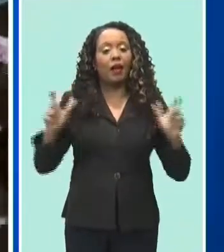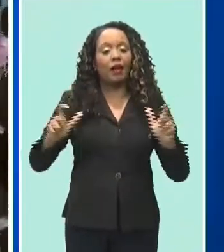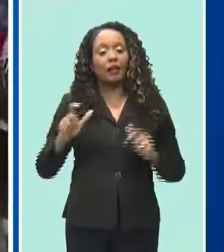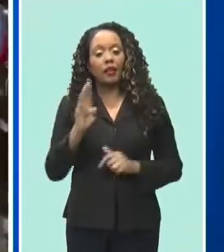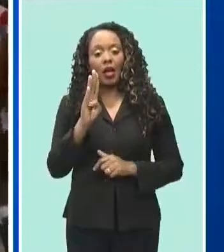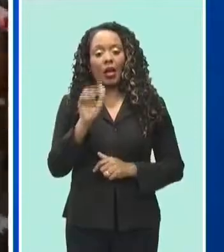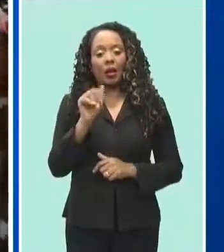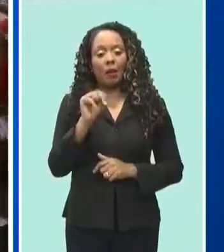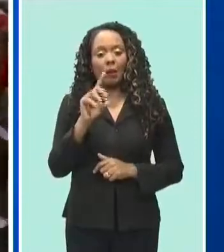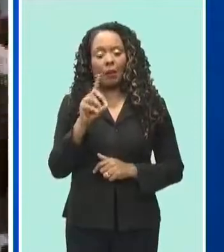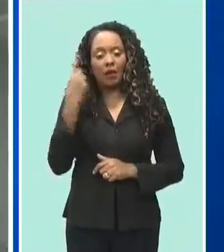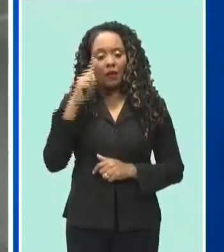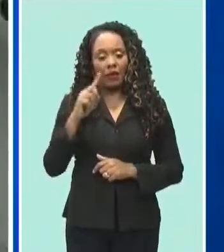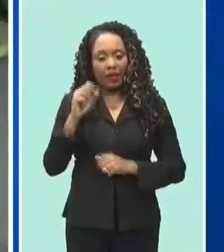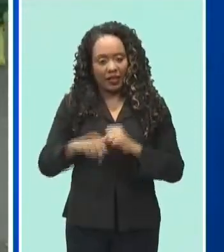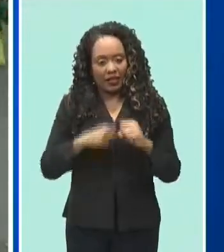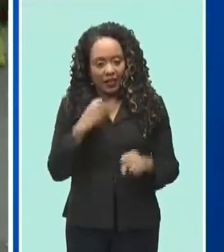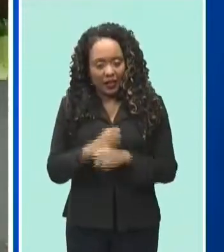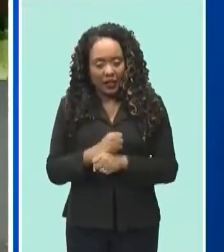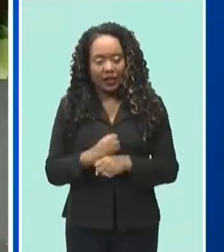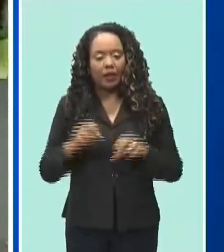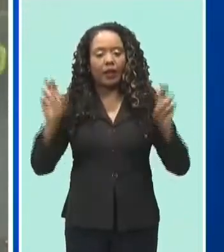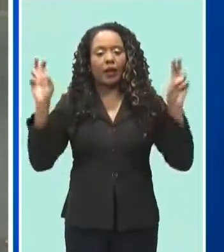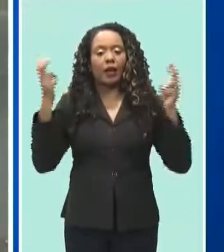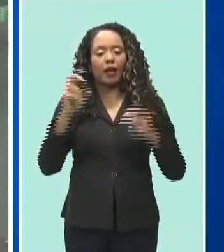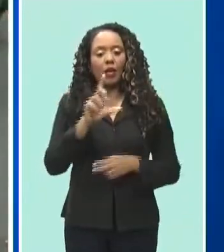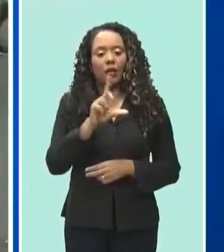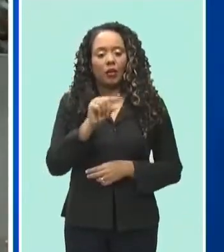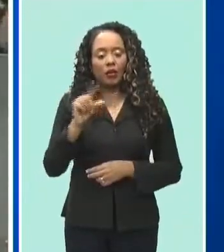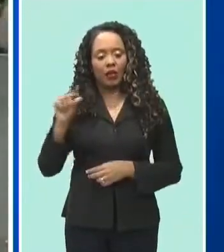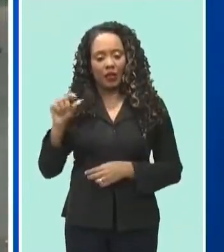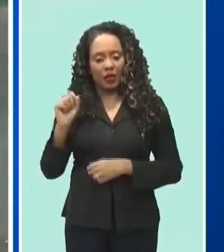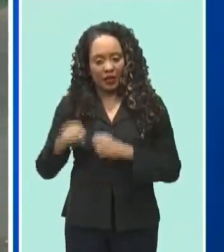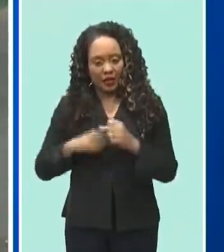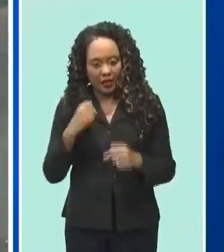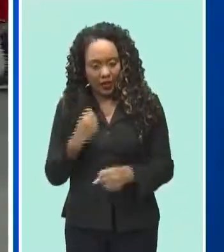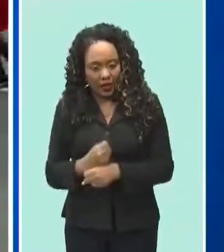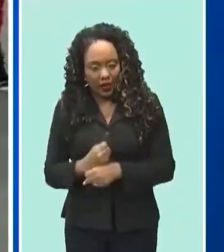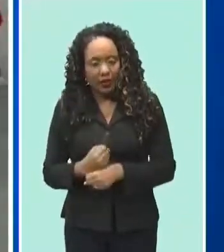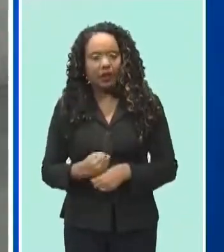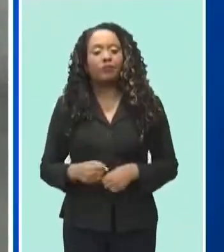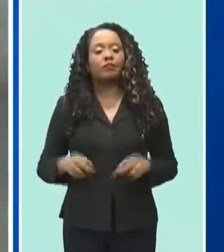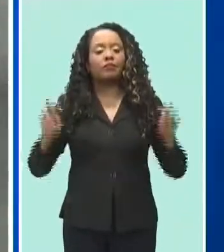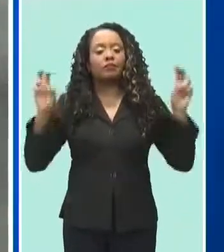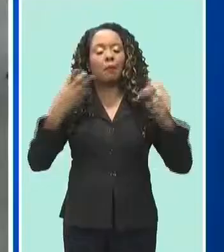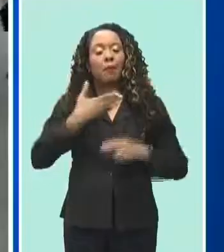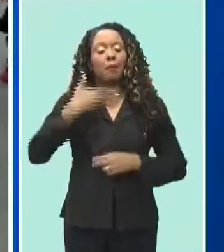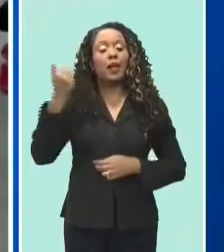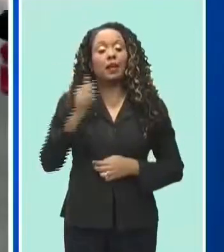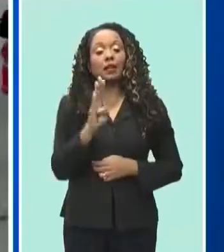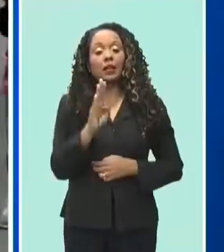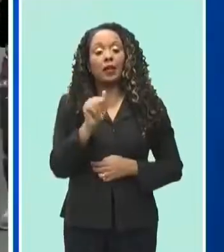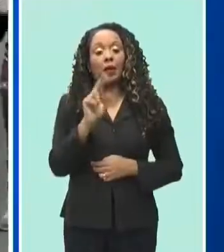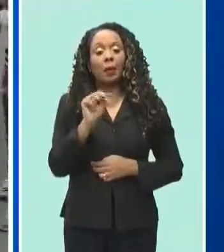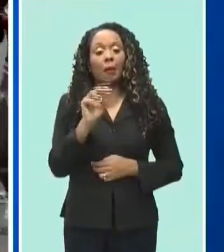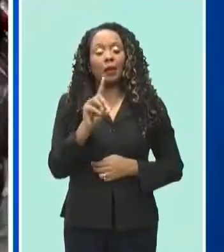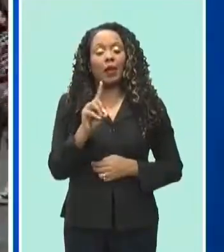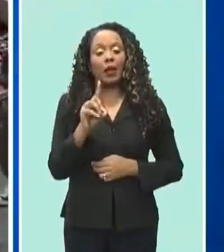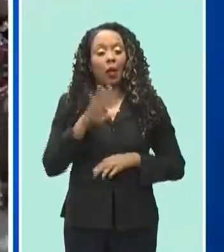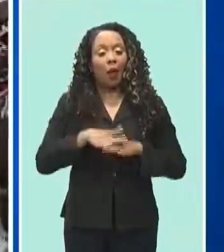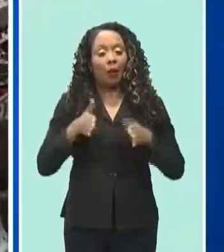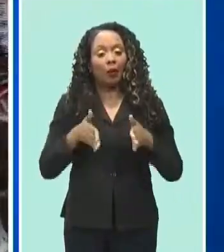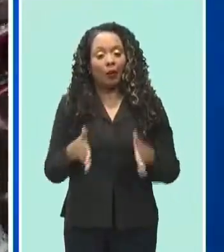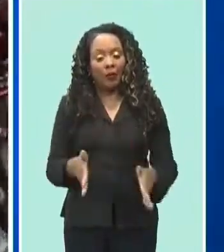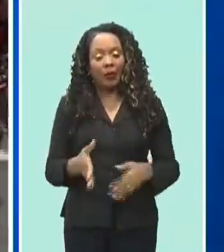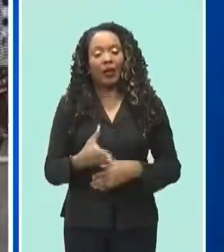the Vision 2020 Award, the George Deere Award for Best Band on the Road, and the BMA Brands of Barbados Award